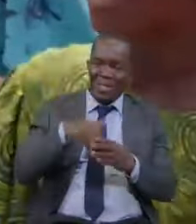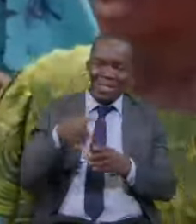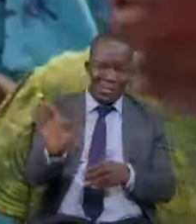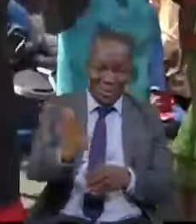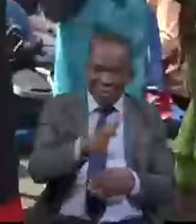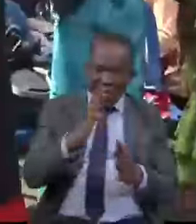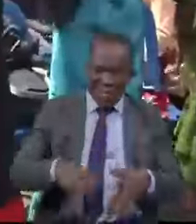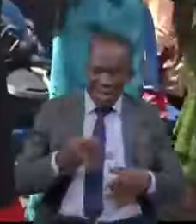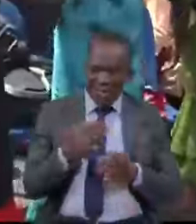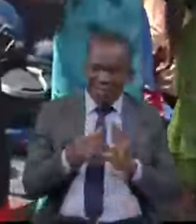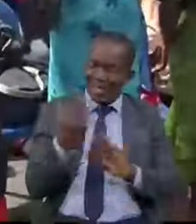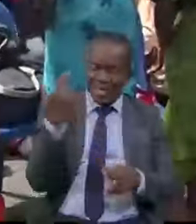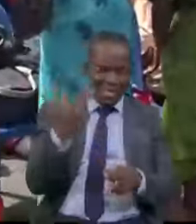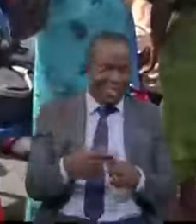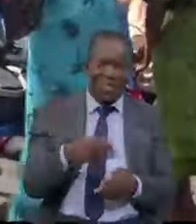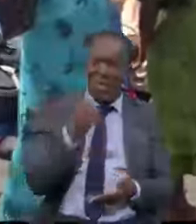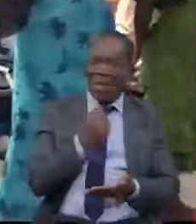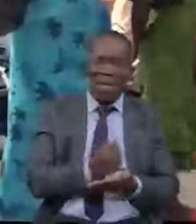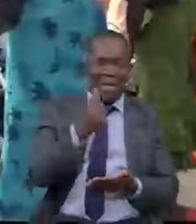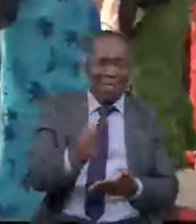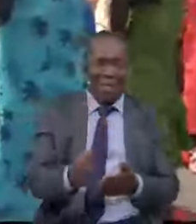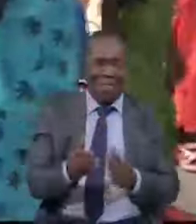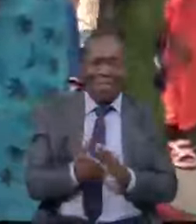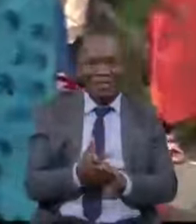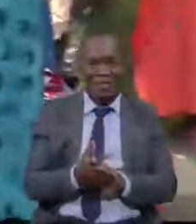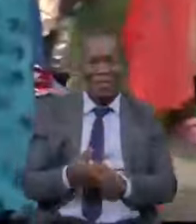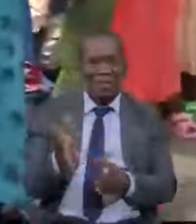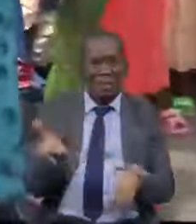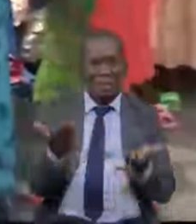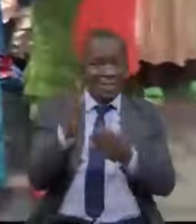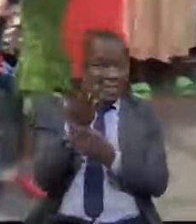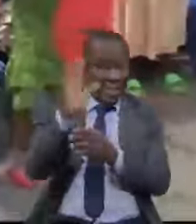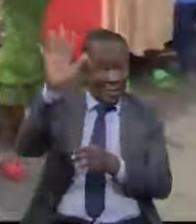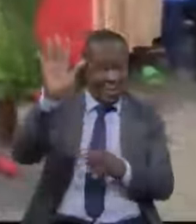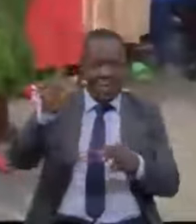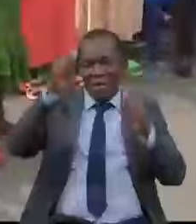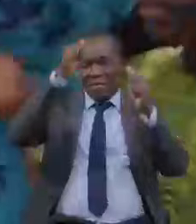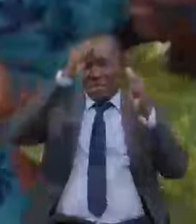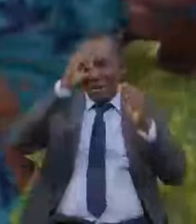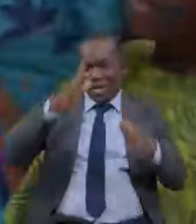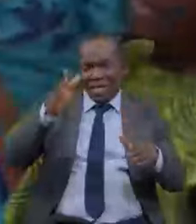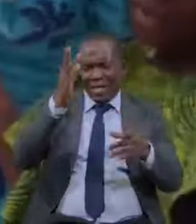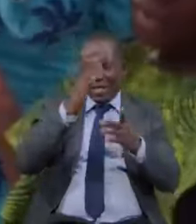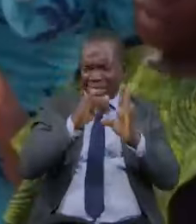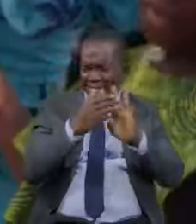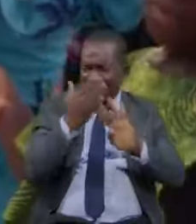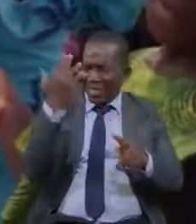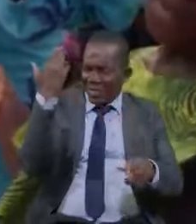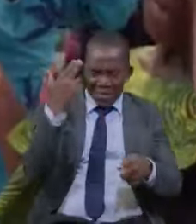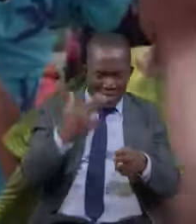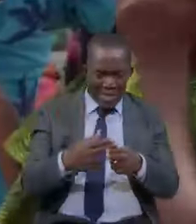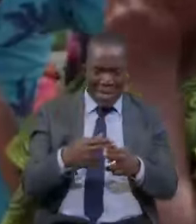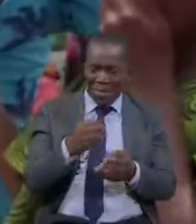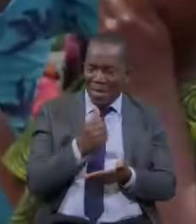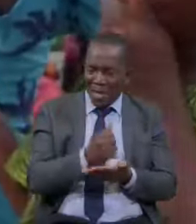name. Raise up that hand, Father, in Jesus' name. Well, thank you